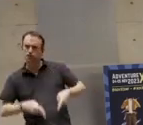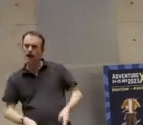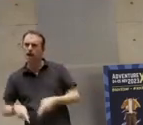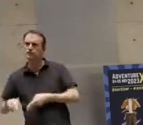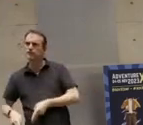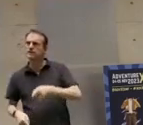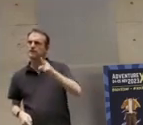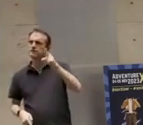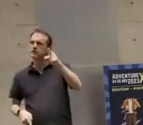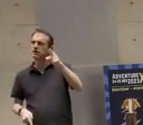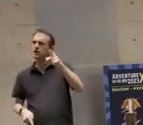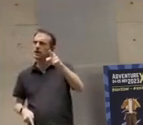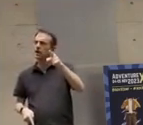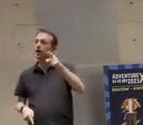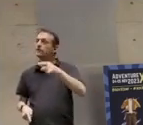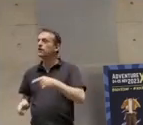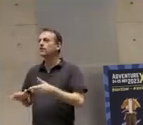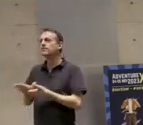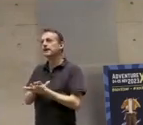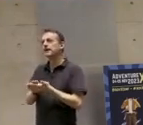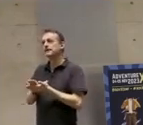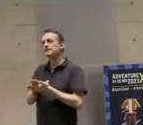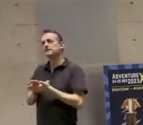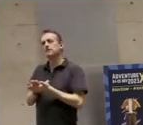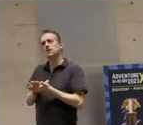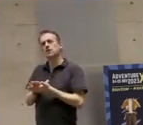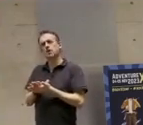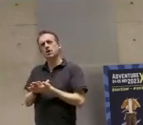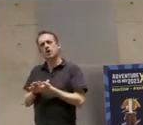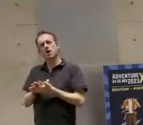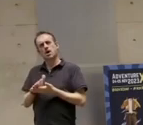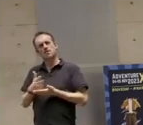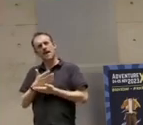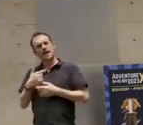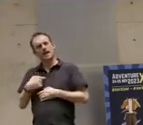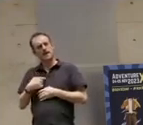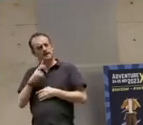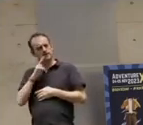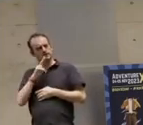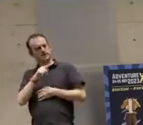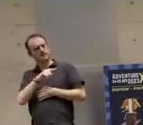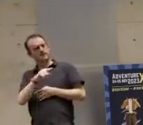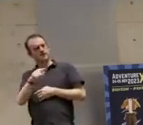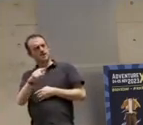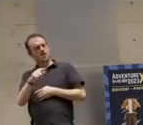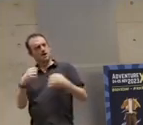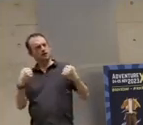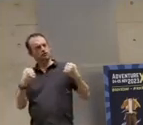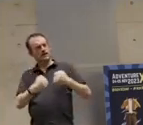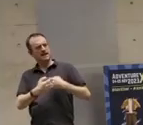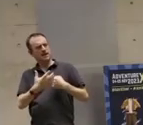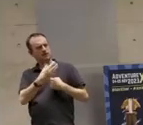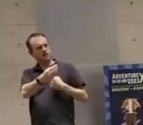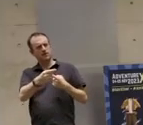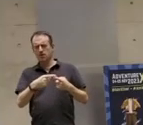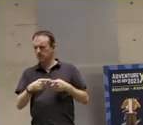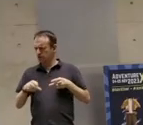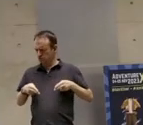he must have been back. Well, he must have been back because he's taken the jacket, but why didn't he change his trousers? All of these things go round and round.